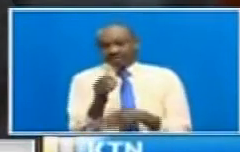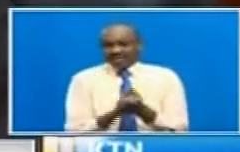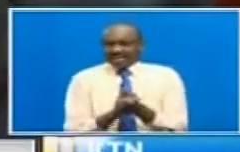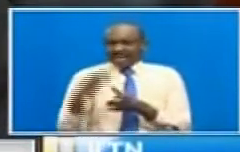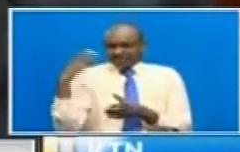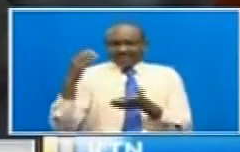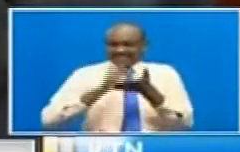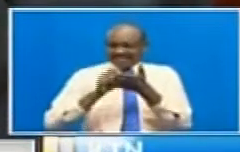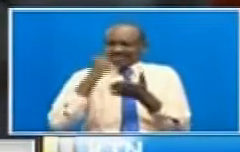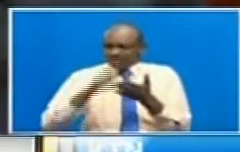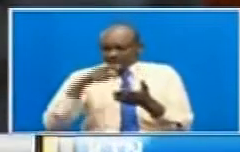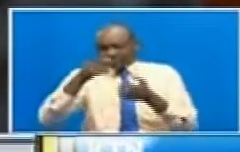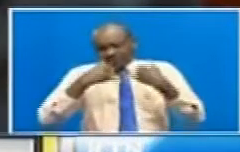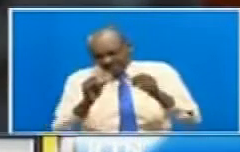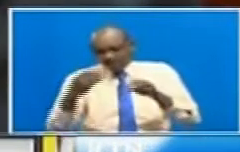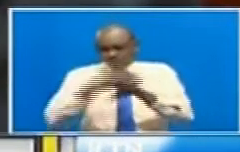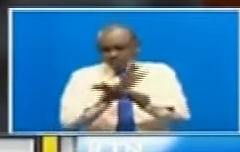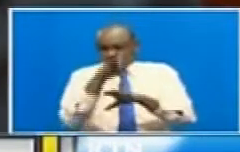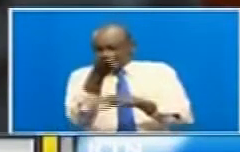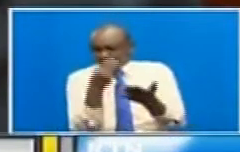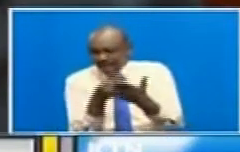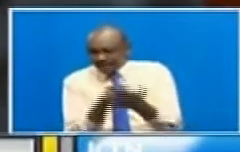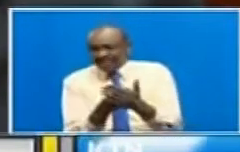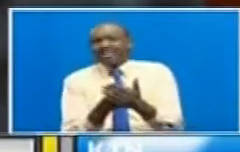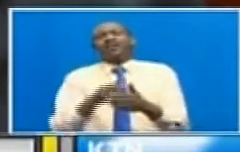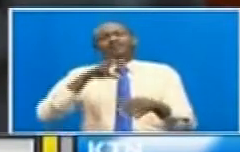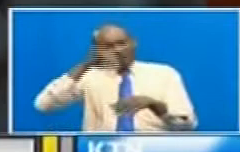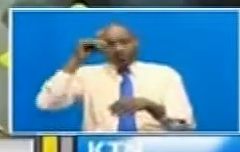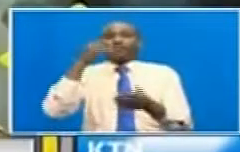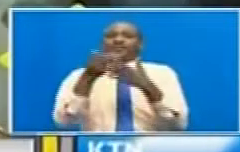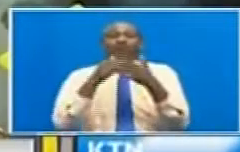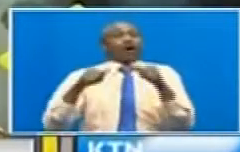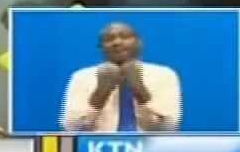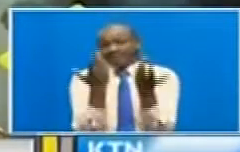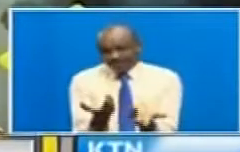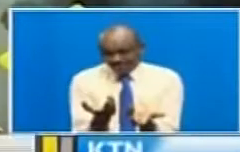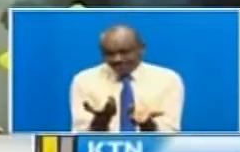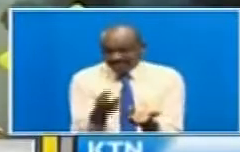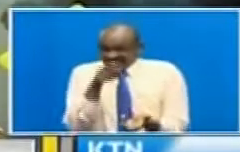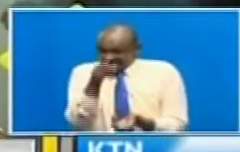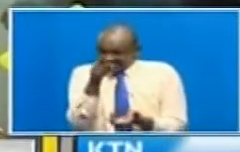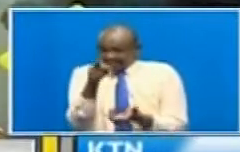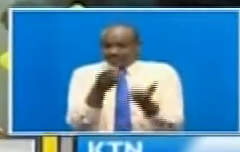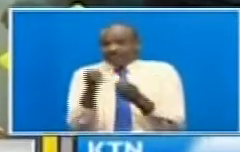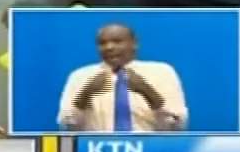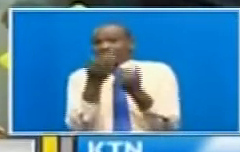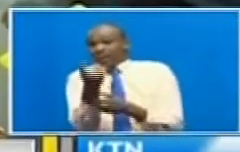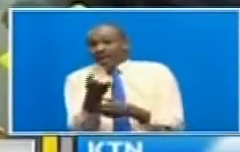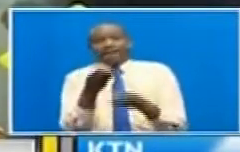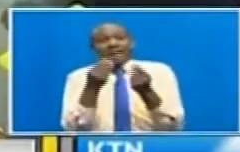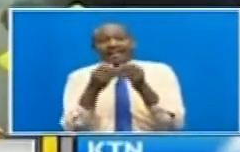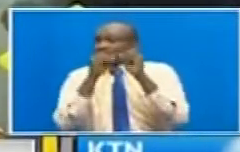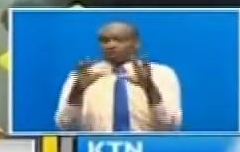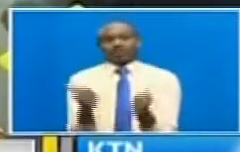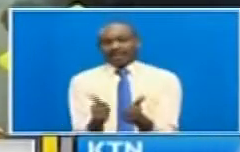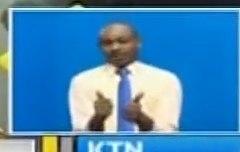however, says that the attempted fraud was discovered before it was too late. From the said transactions, no money had been